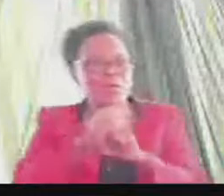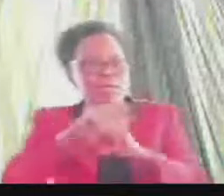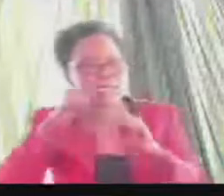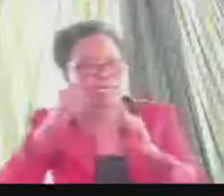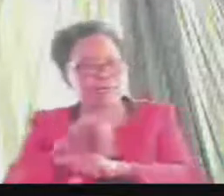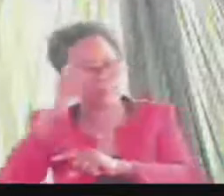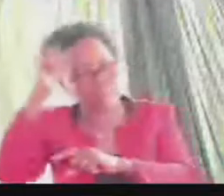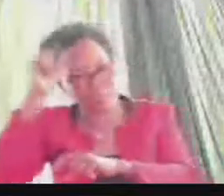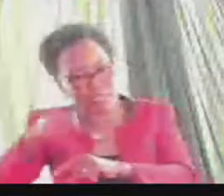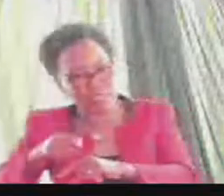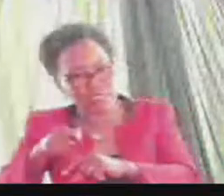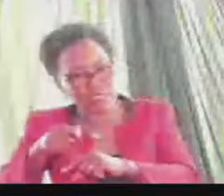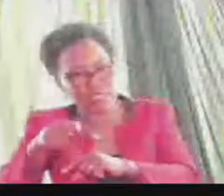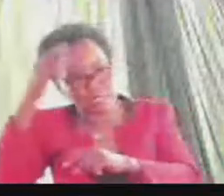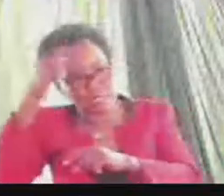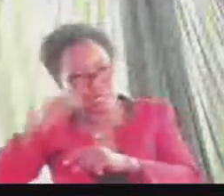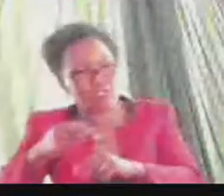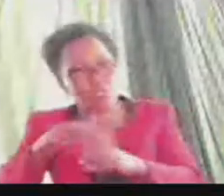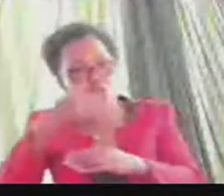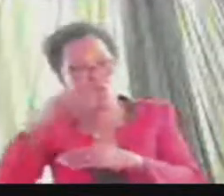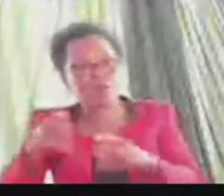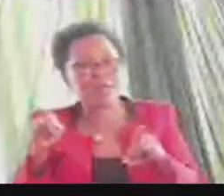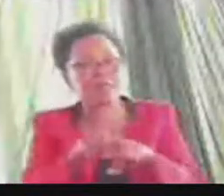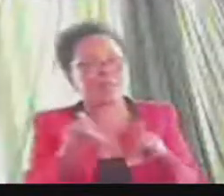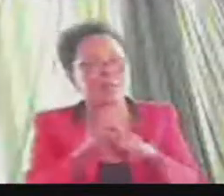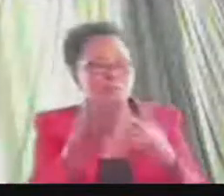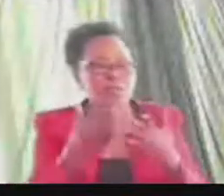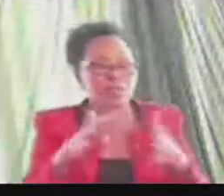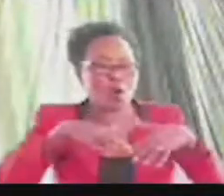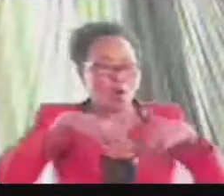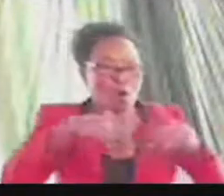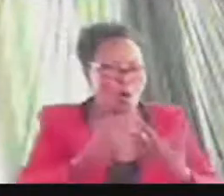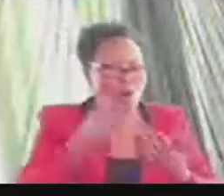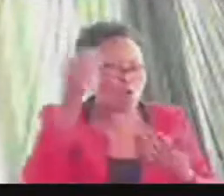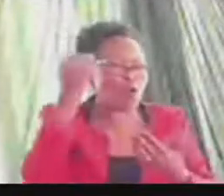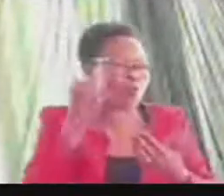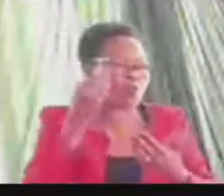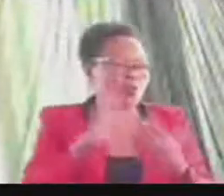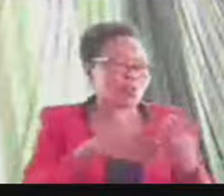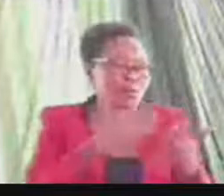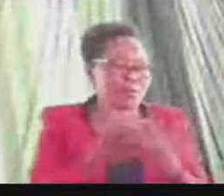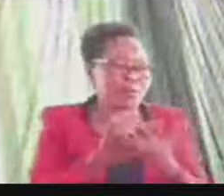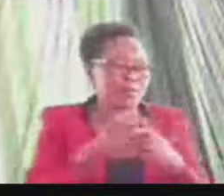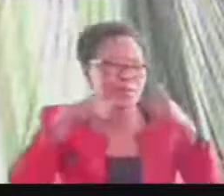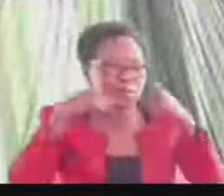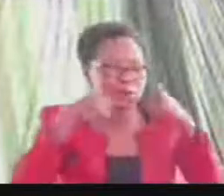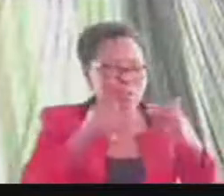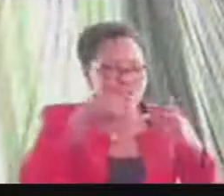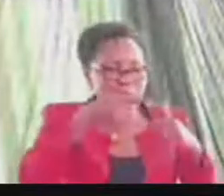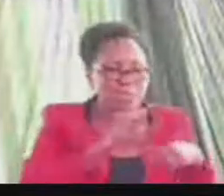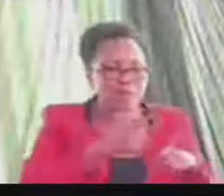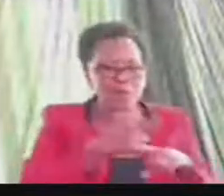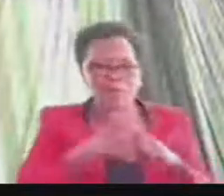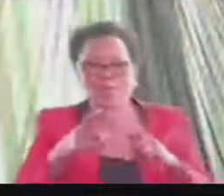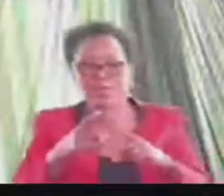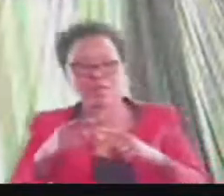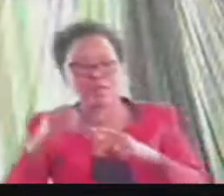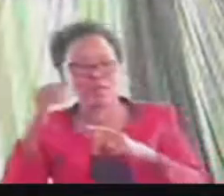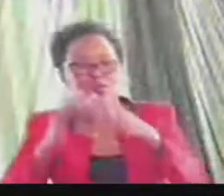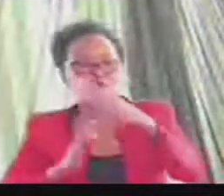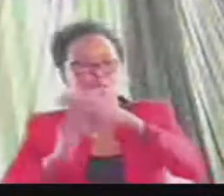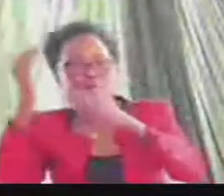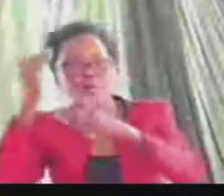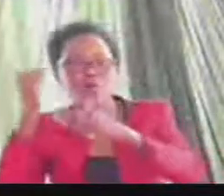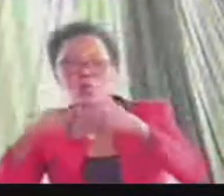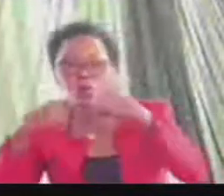same issue, or Court of Appeal has pronounced itself, then you find judges are going against it, or Supreme Court has pronounced